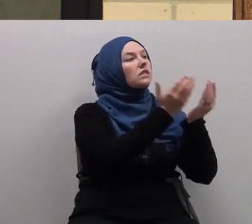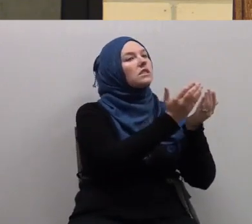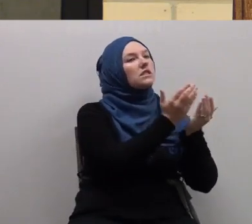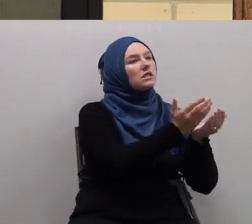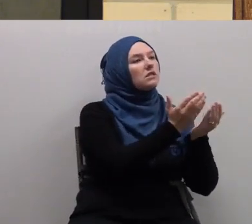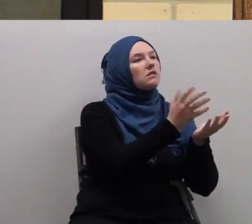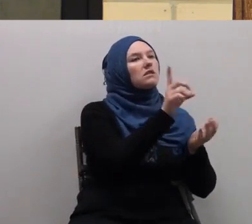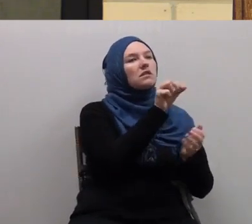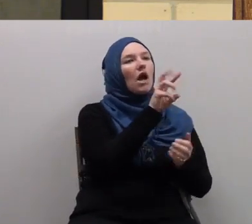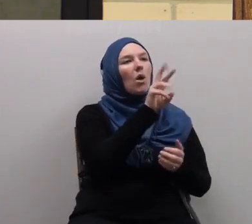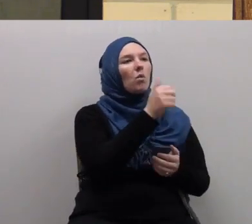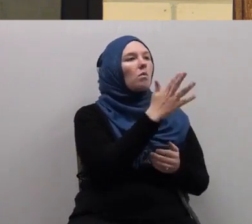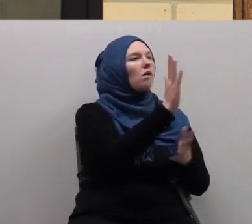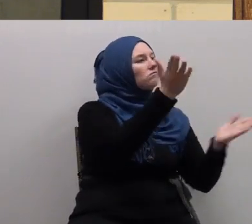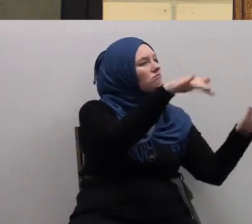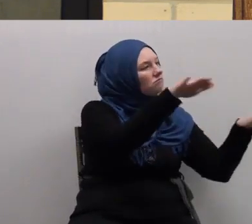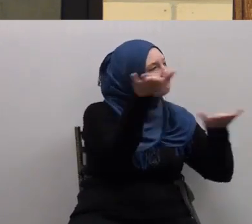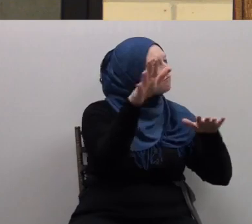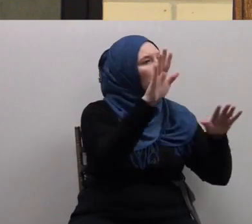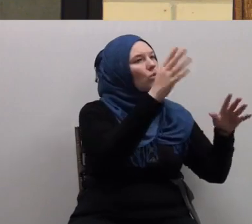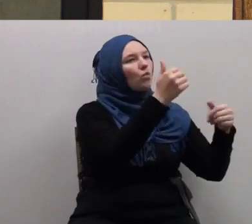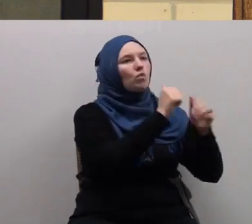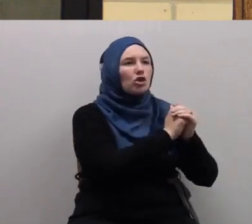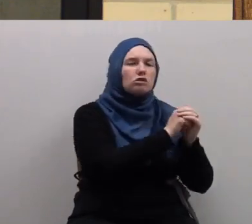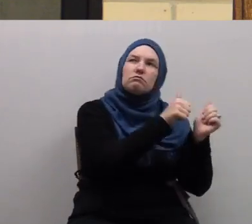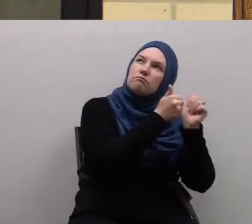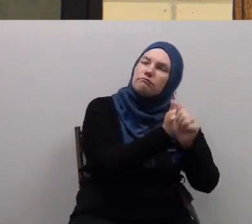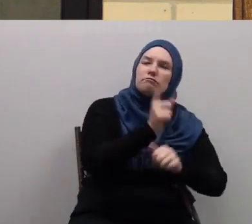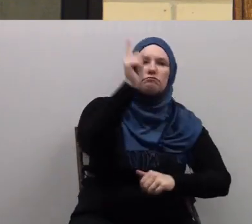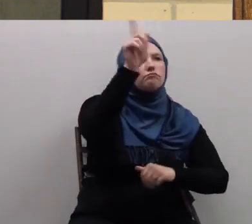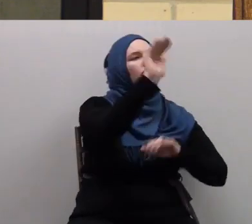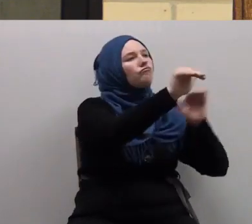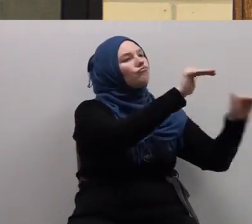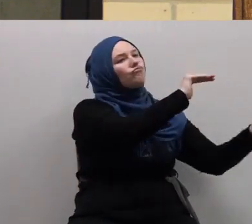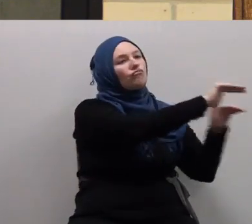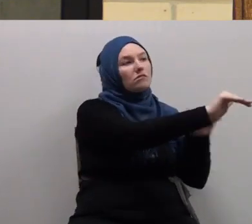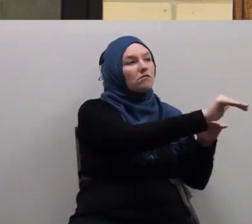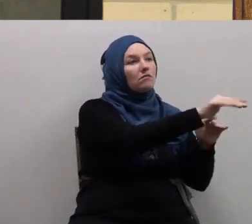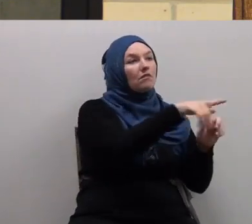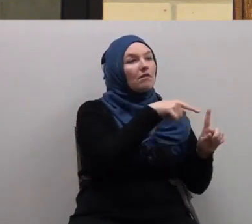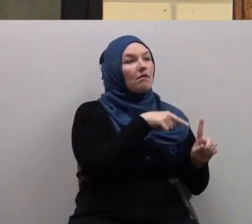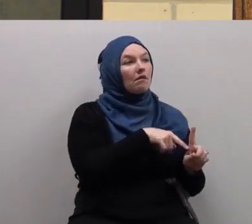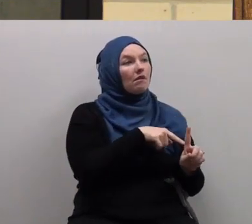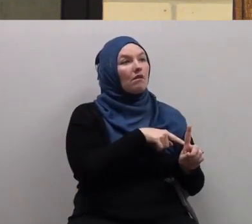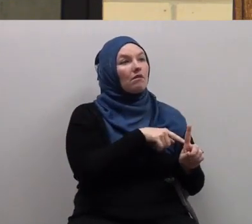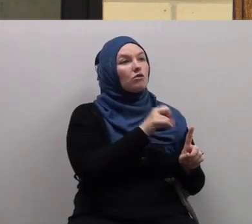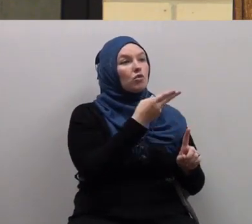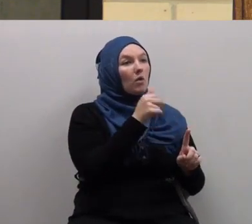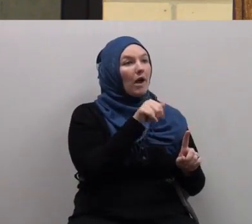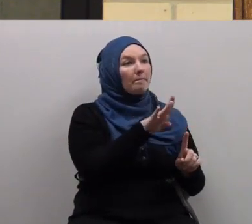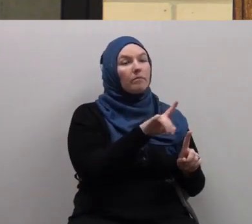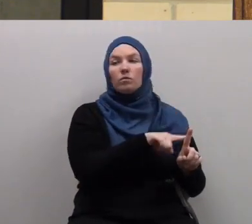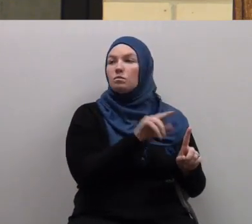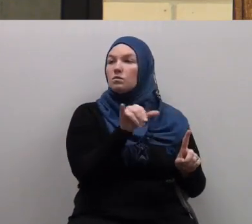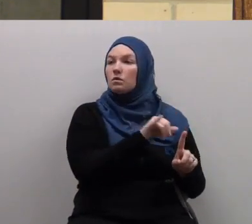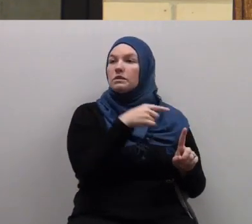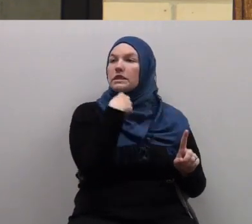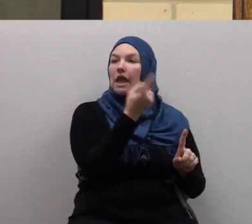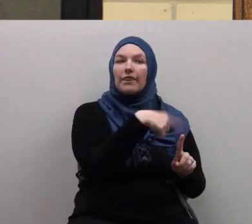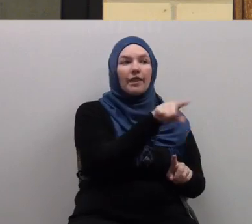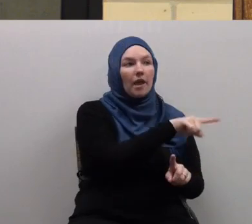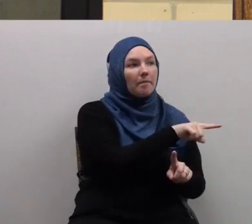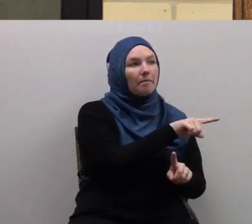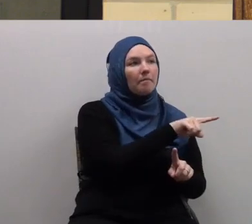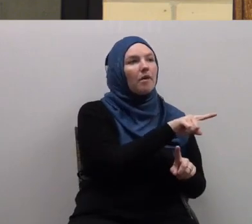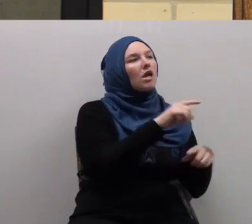them to submit to Allah and to worship Allah, he was also telling them to